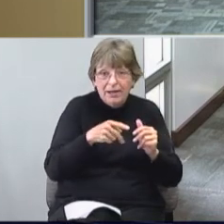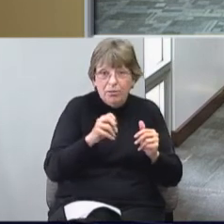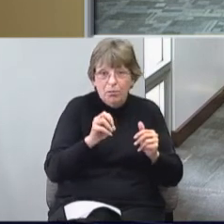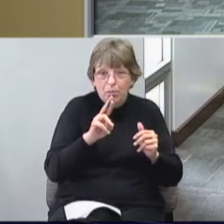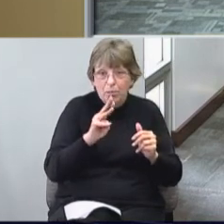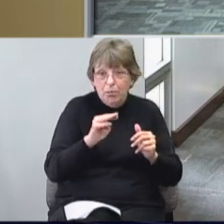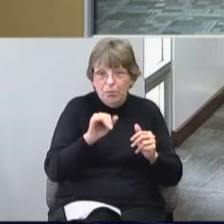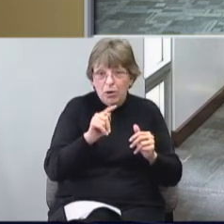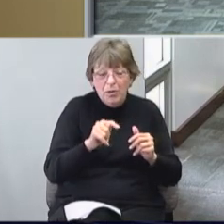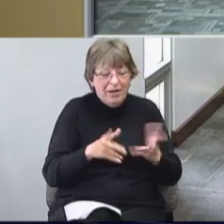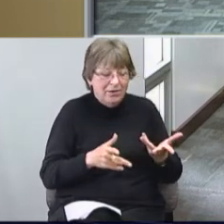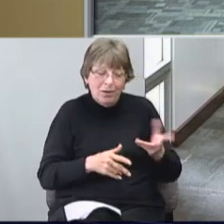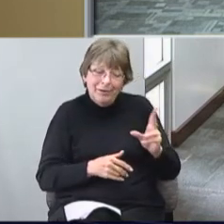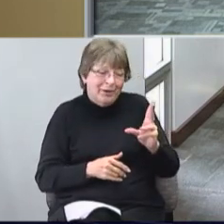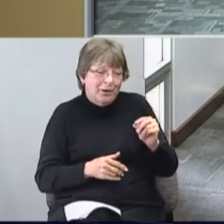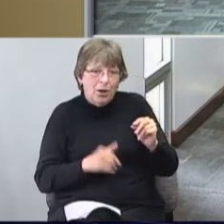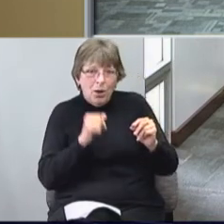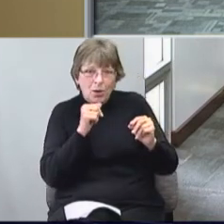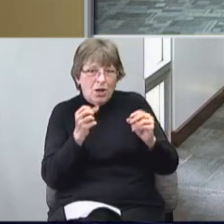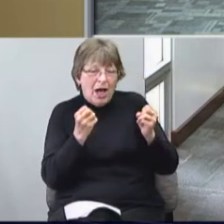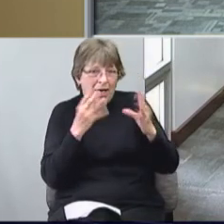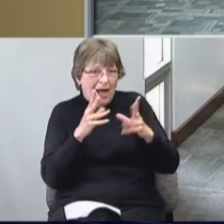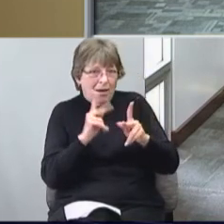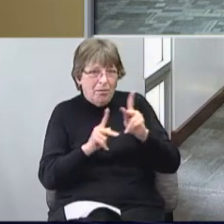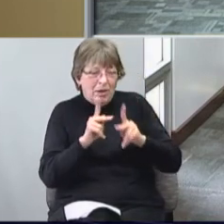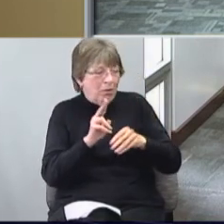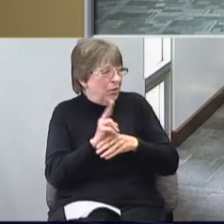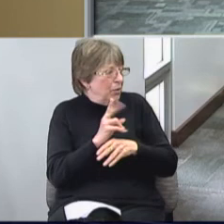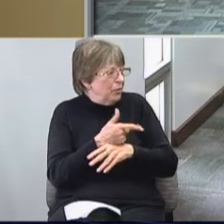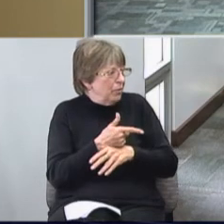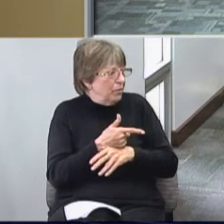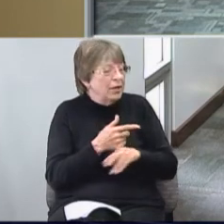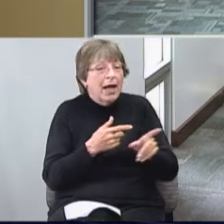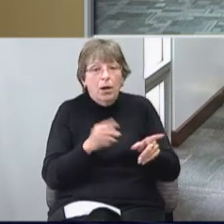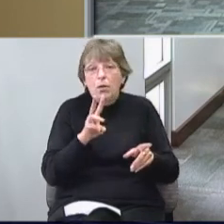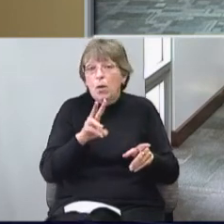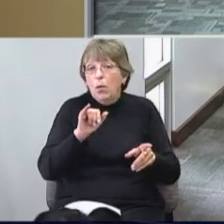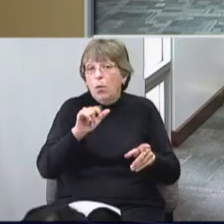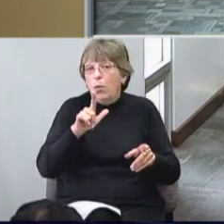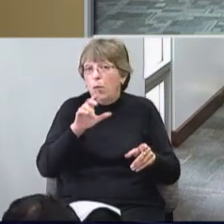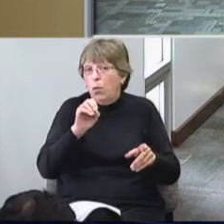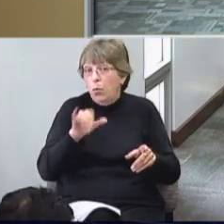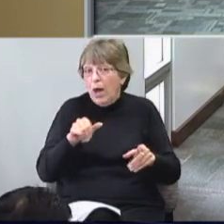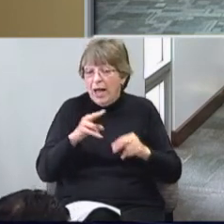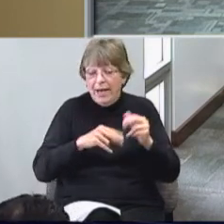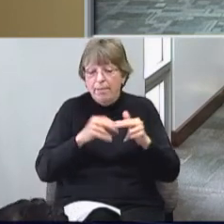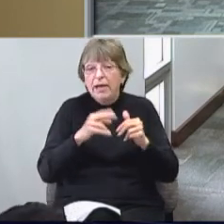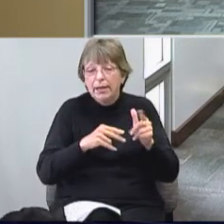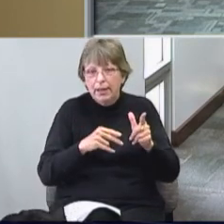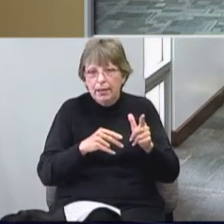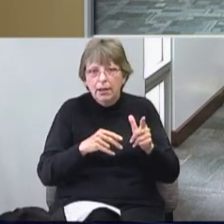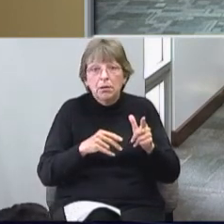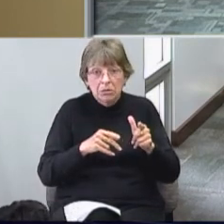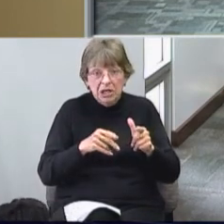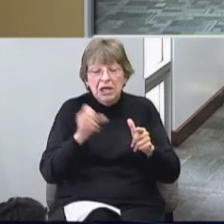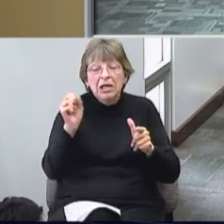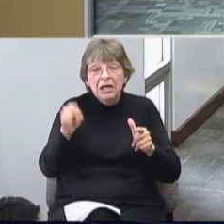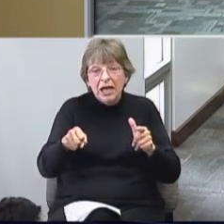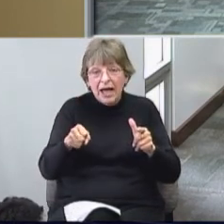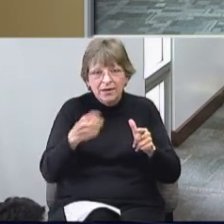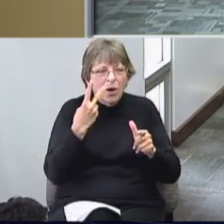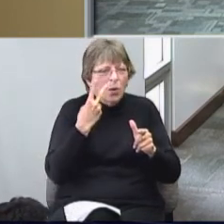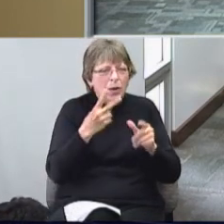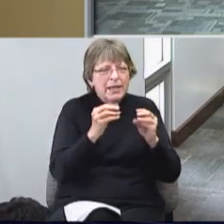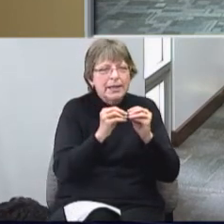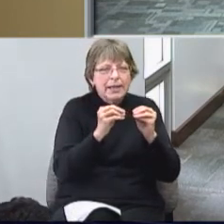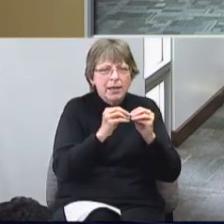people use them. The Wiley building used them. We see more commercial properties taking advantage of the historic